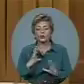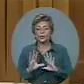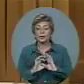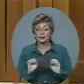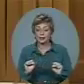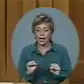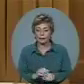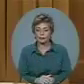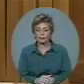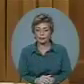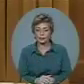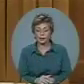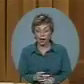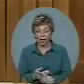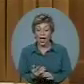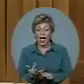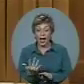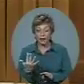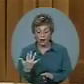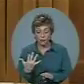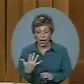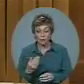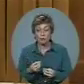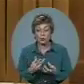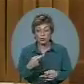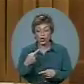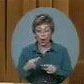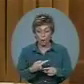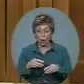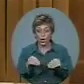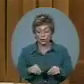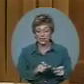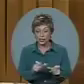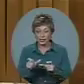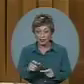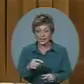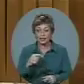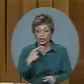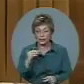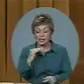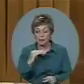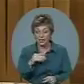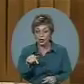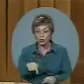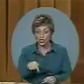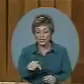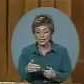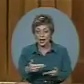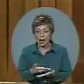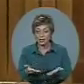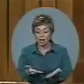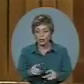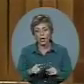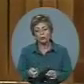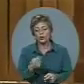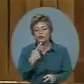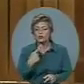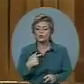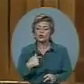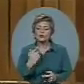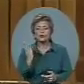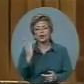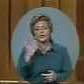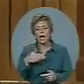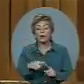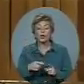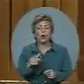defense minister want us to believe that he only recently learned how wrong his statements were on the role of the Red Cross in Afghanistan, even though he and